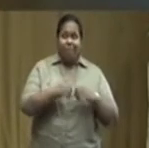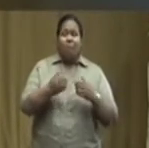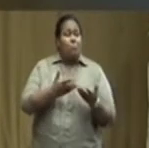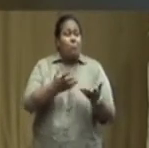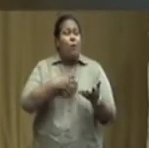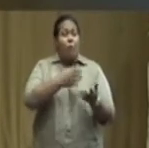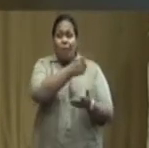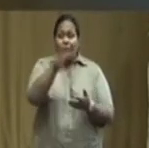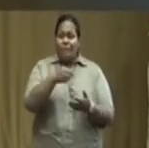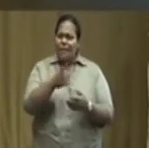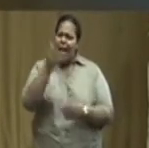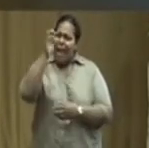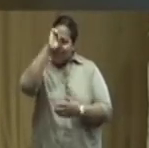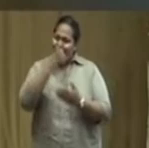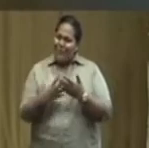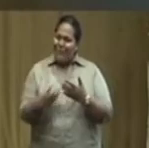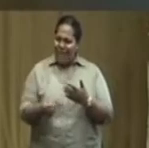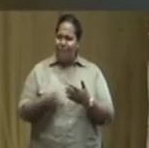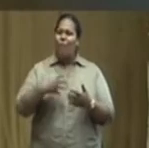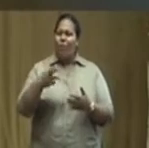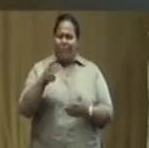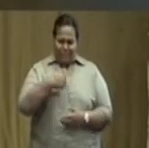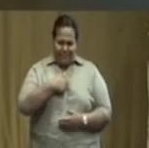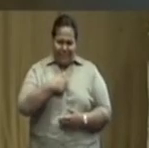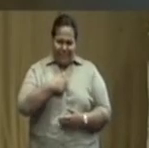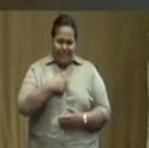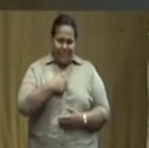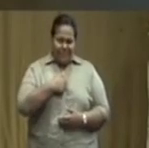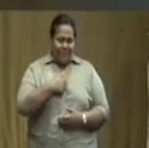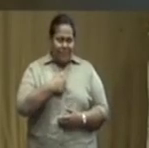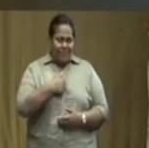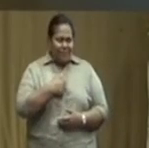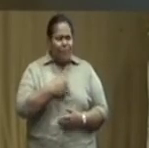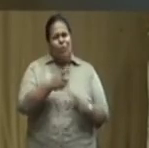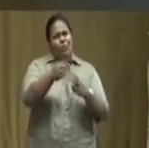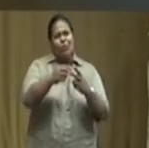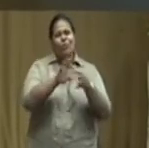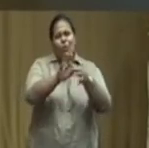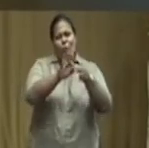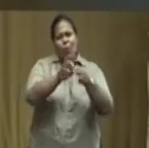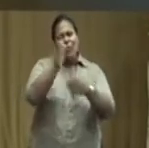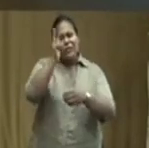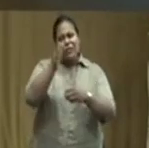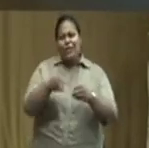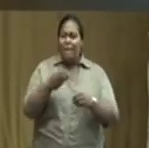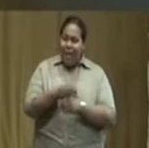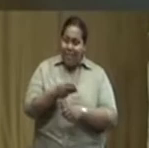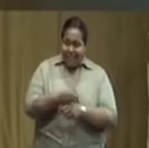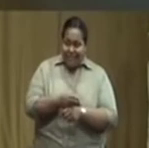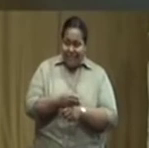teachers than me, and many are far more closely tuned to which teaching methods work for our students here in the